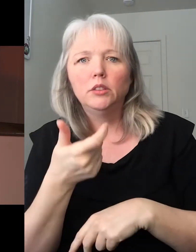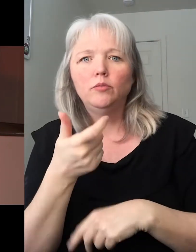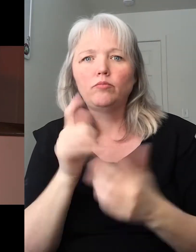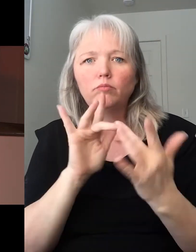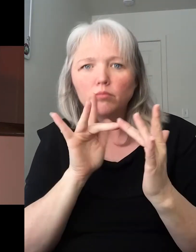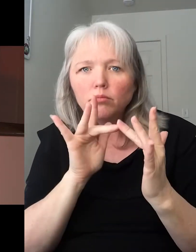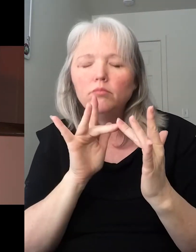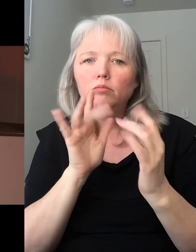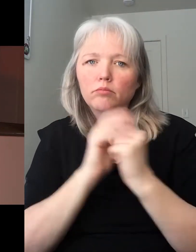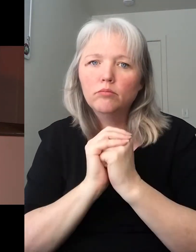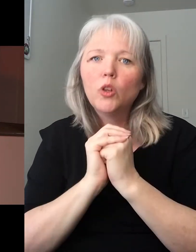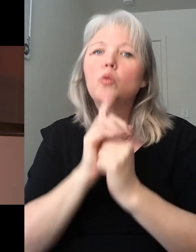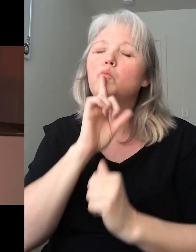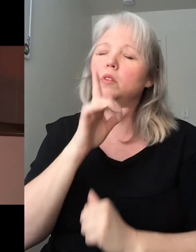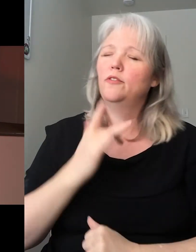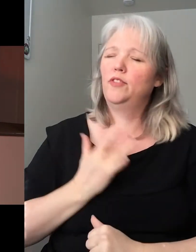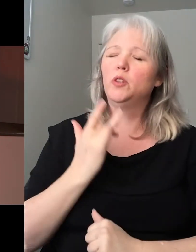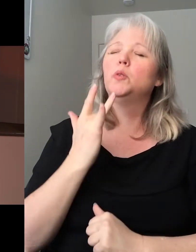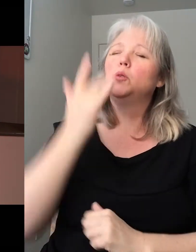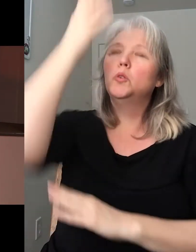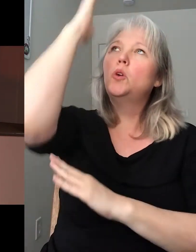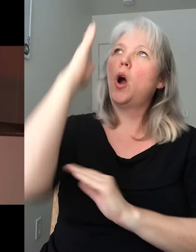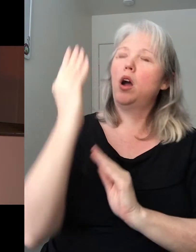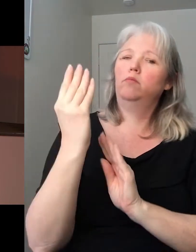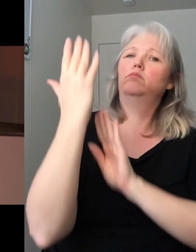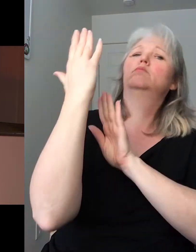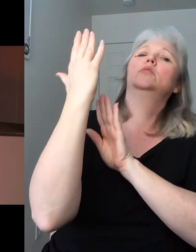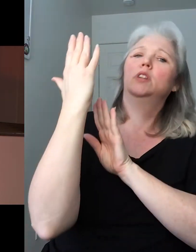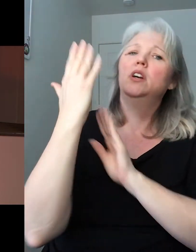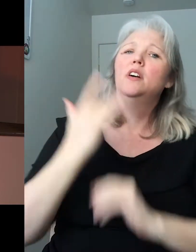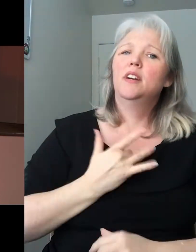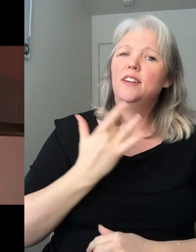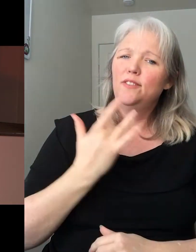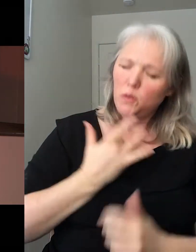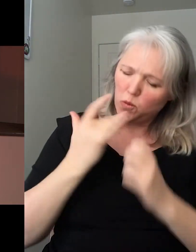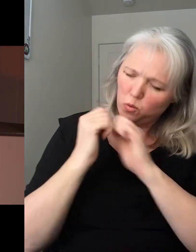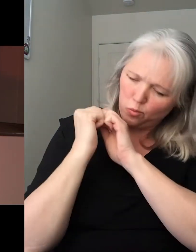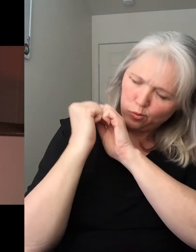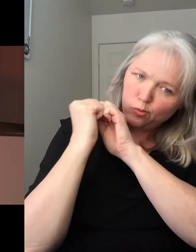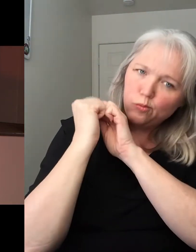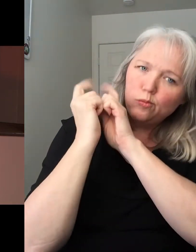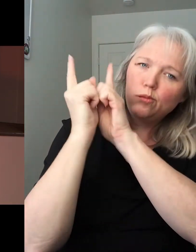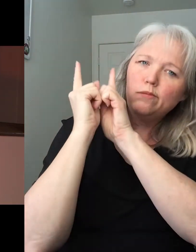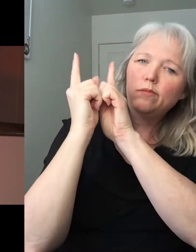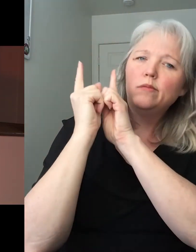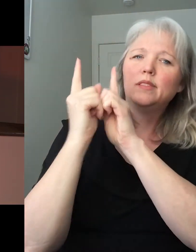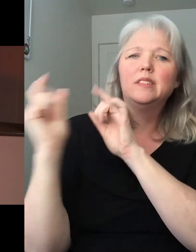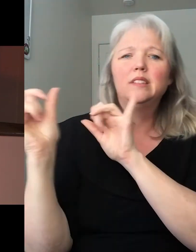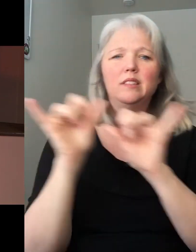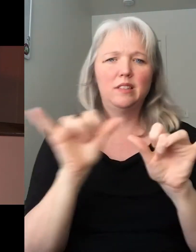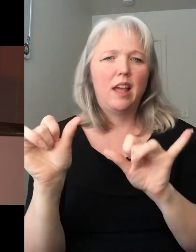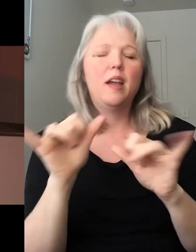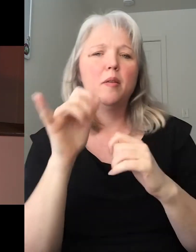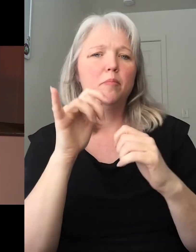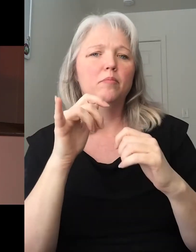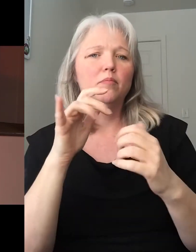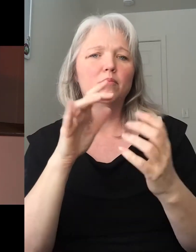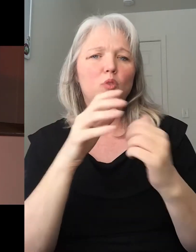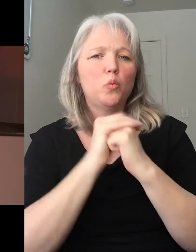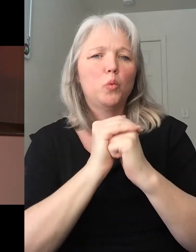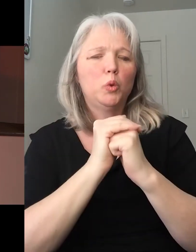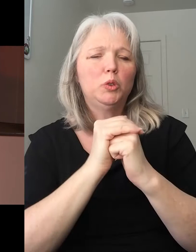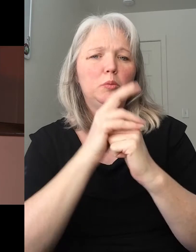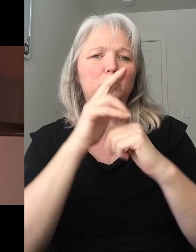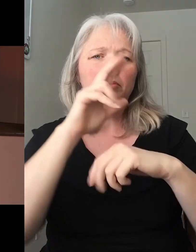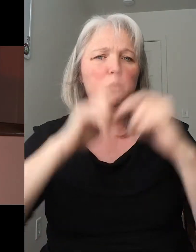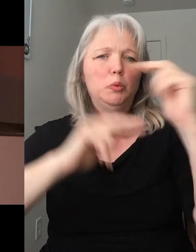a real sense of your presence. That they might know that you are there with them, just as you would be here with us in this worship